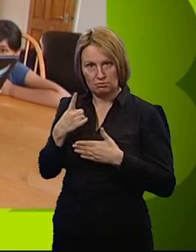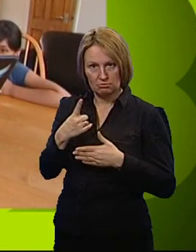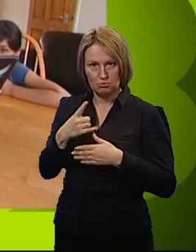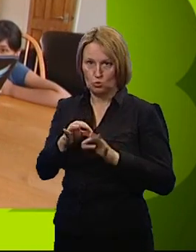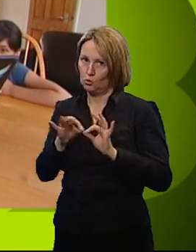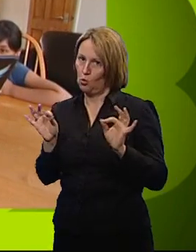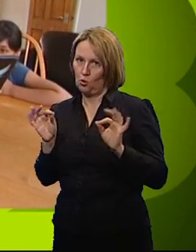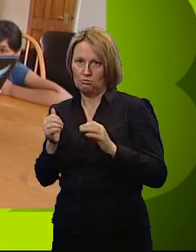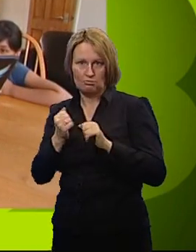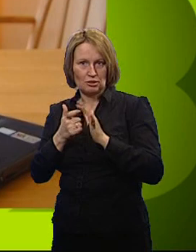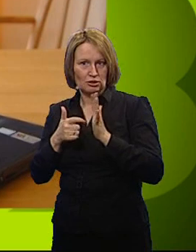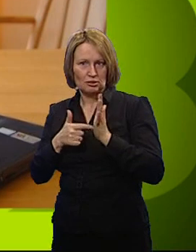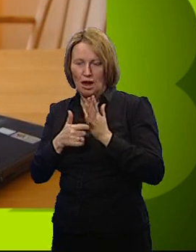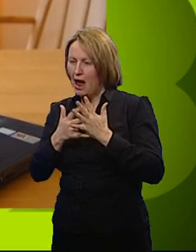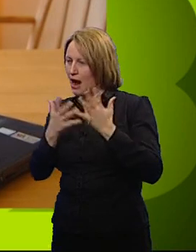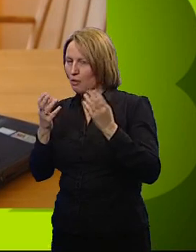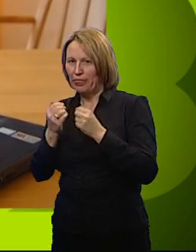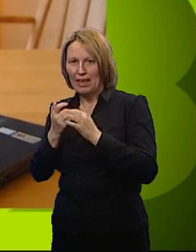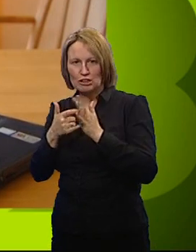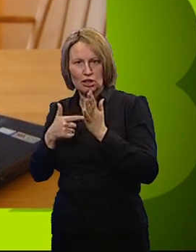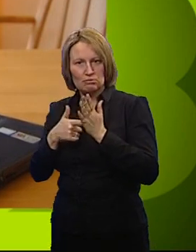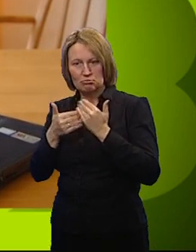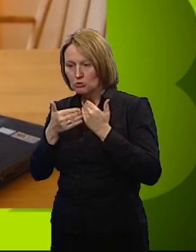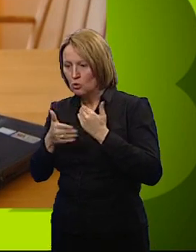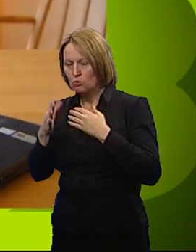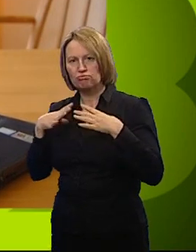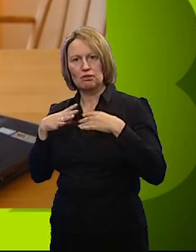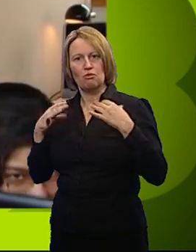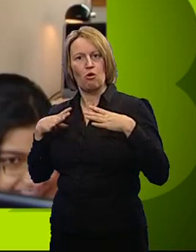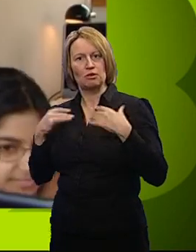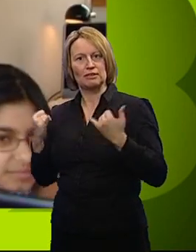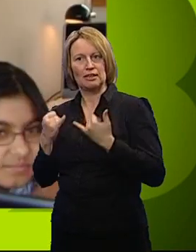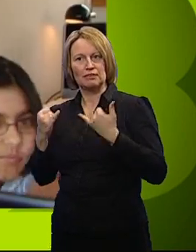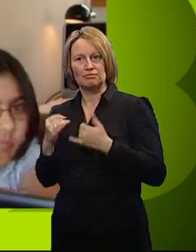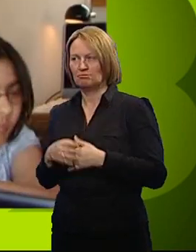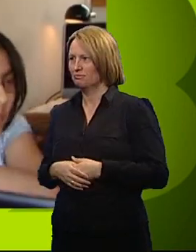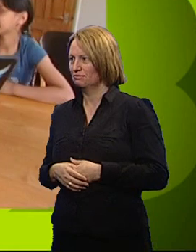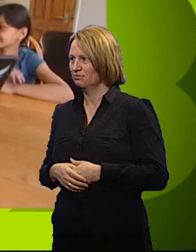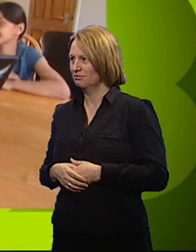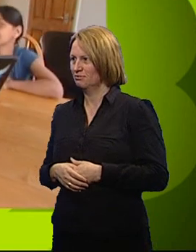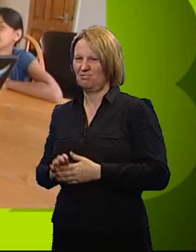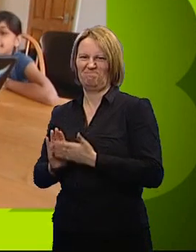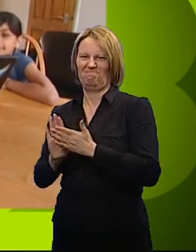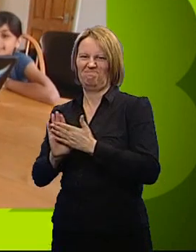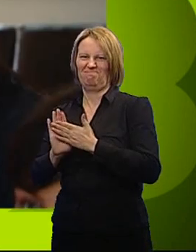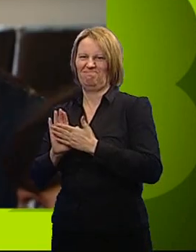one, there will be no gadgets or anything to do with gadgets at any time during the break.